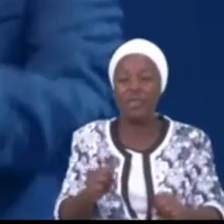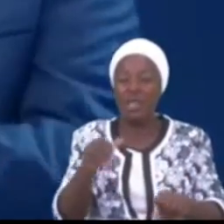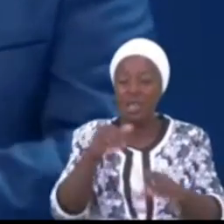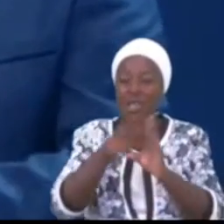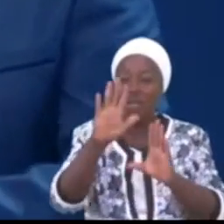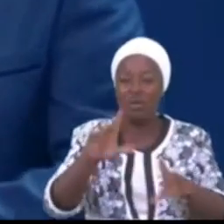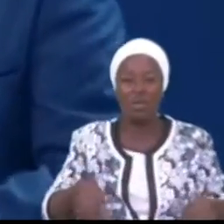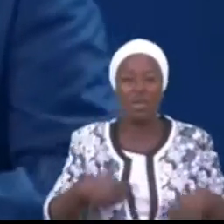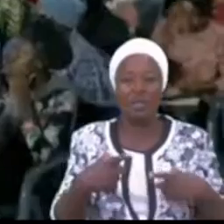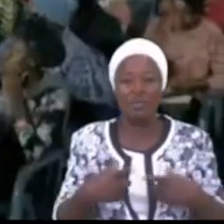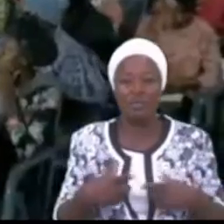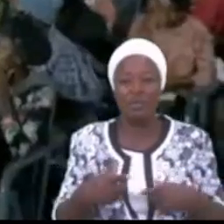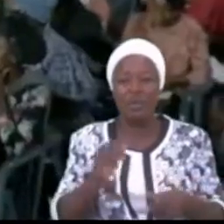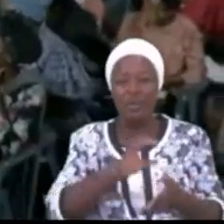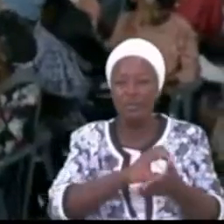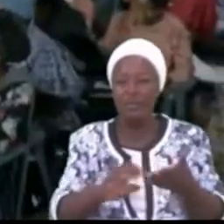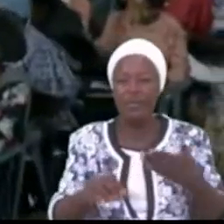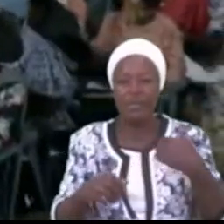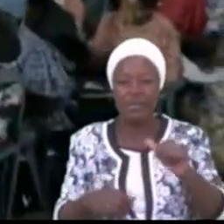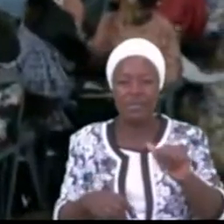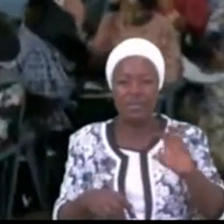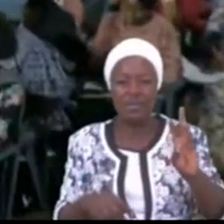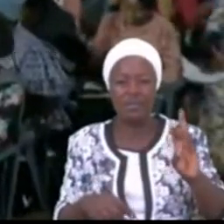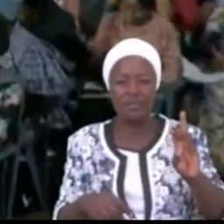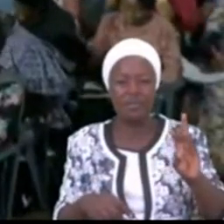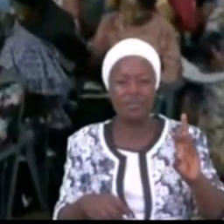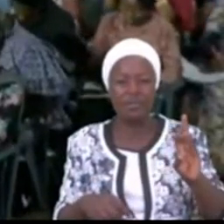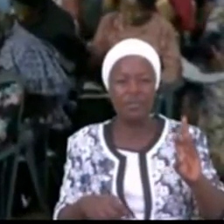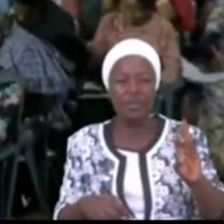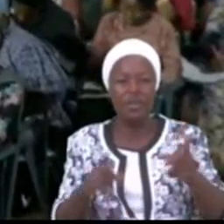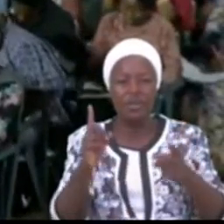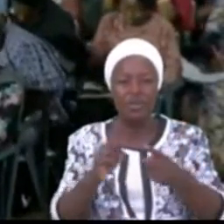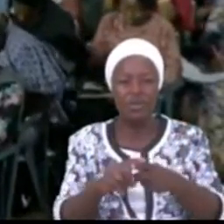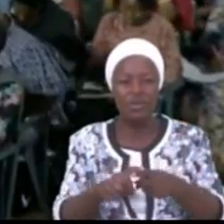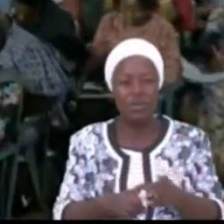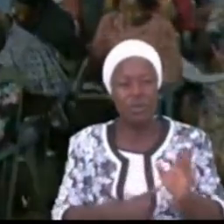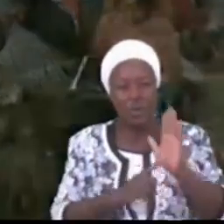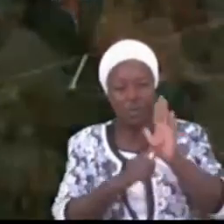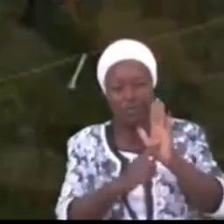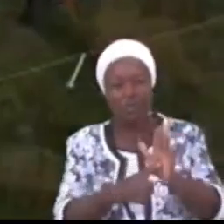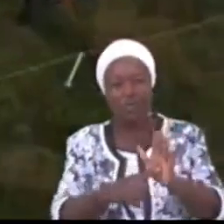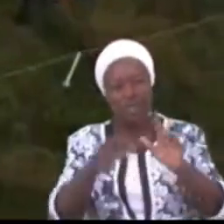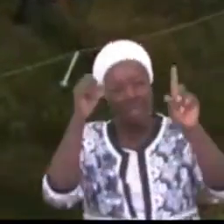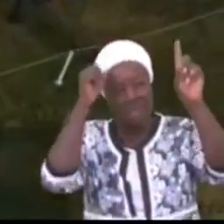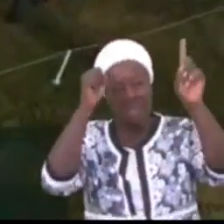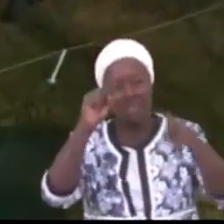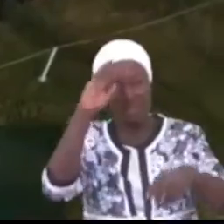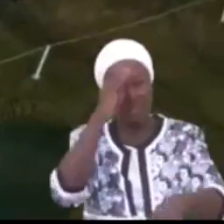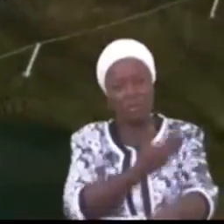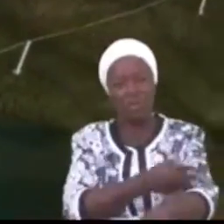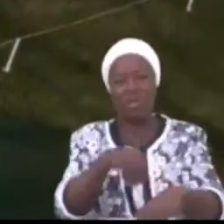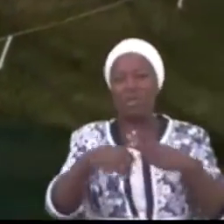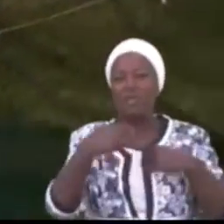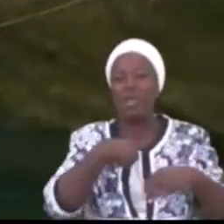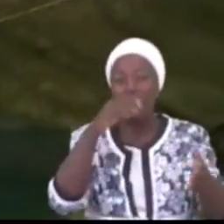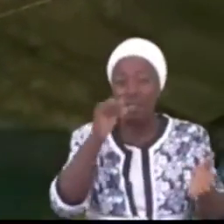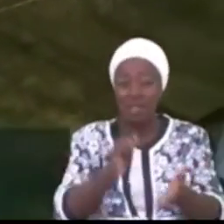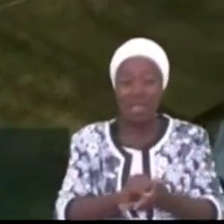life. Look at verse 16 there. In verse 15 it said, to reveal a son in me, that